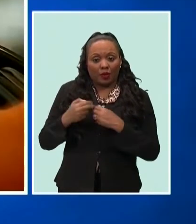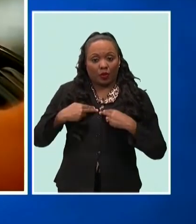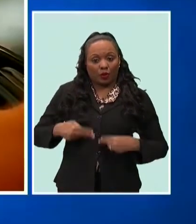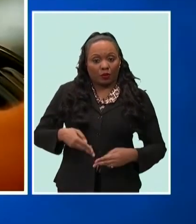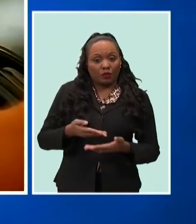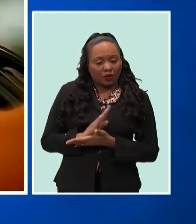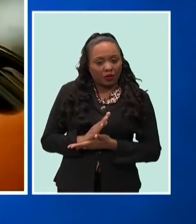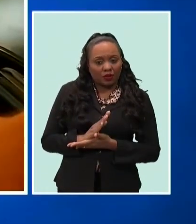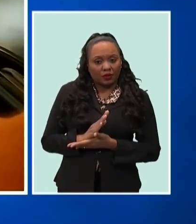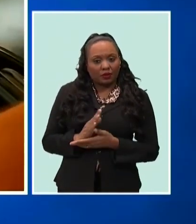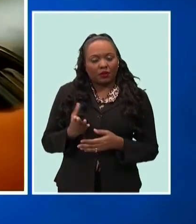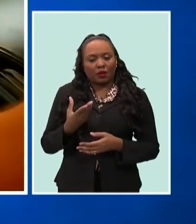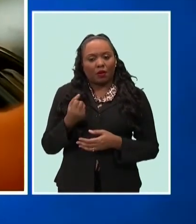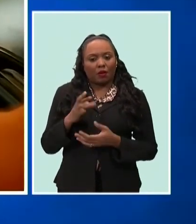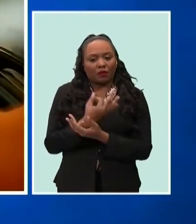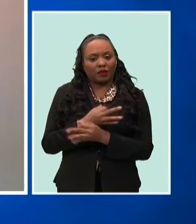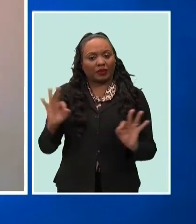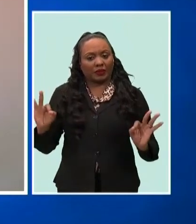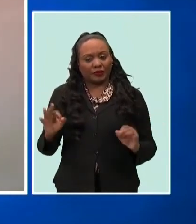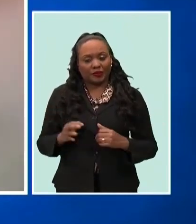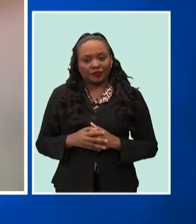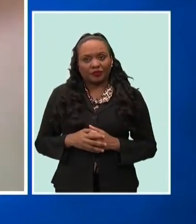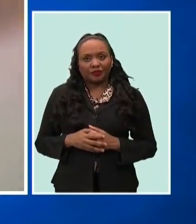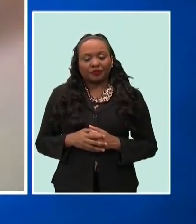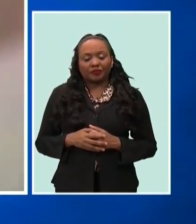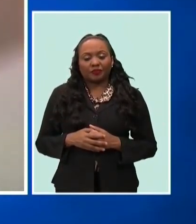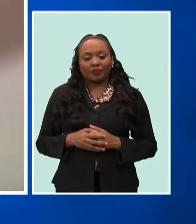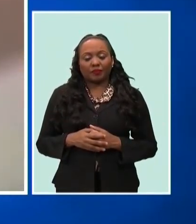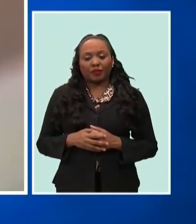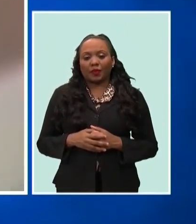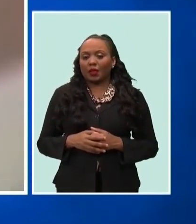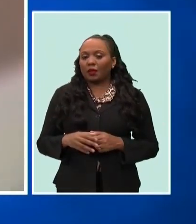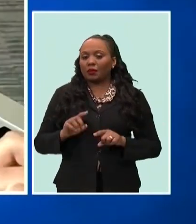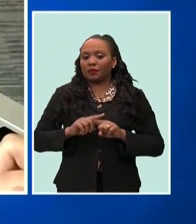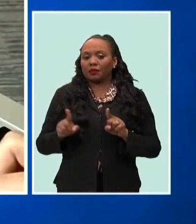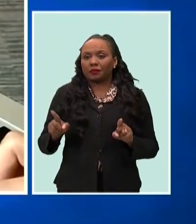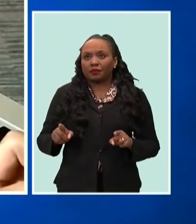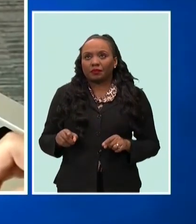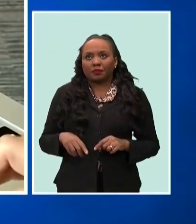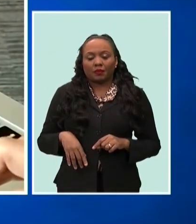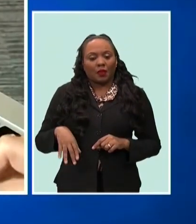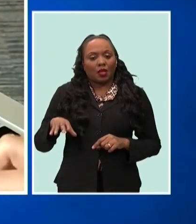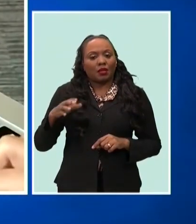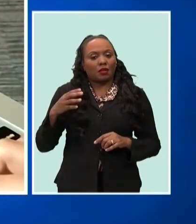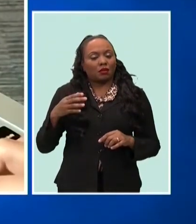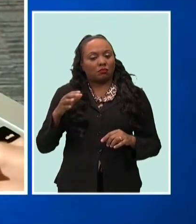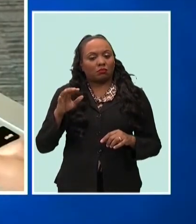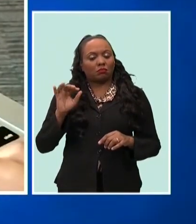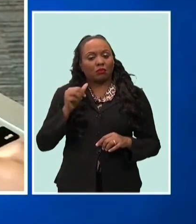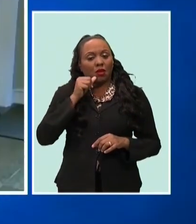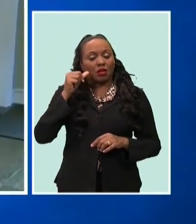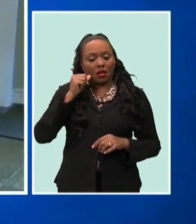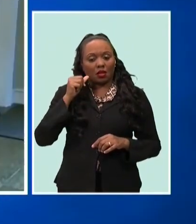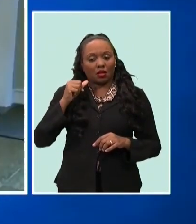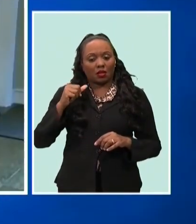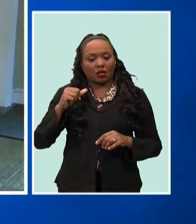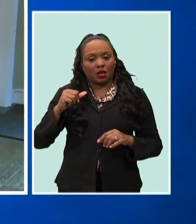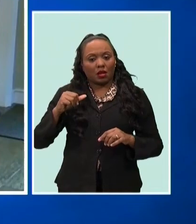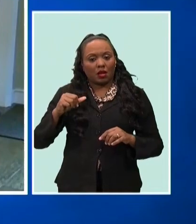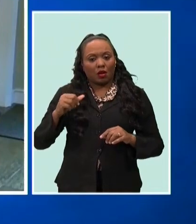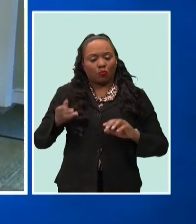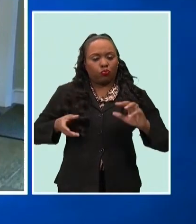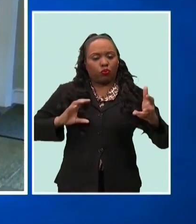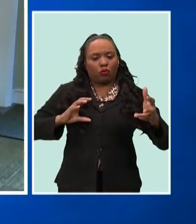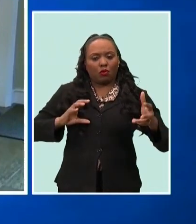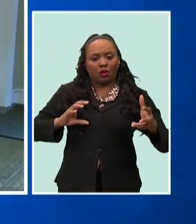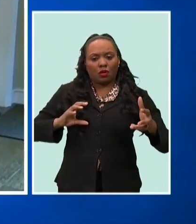An outage like this affects users, but it has the potential to interrupt Facebook's revenue streams too. The company makes